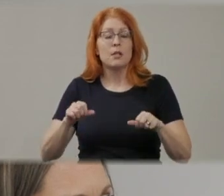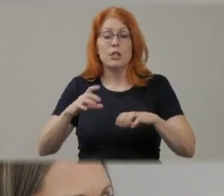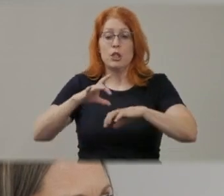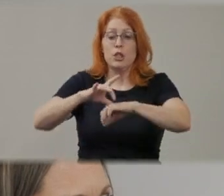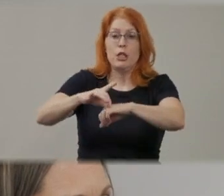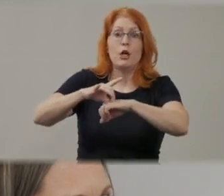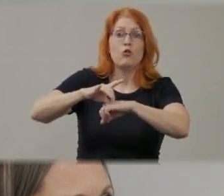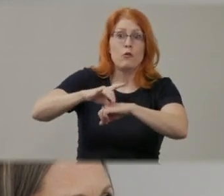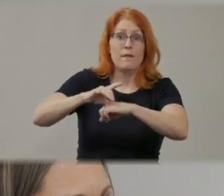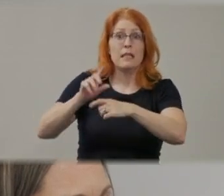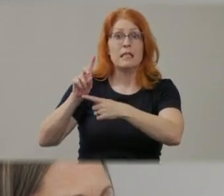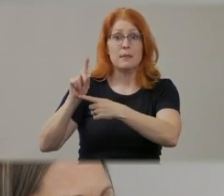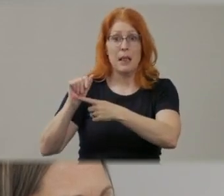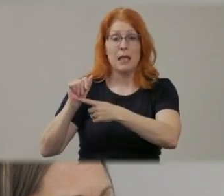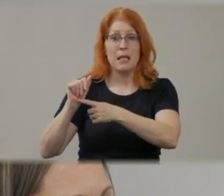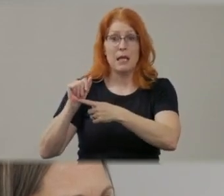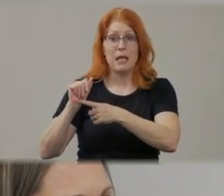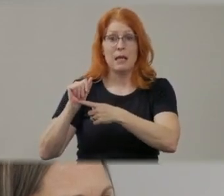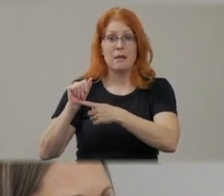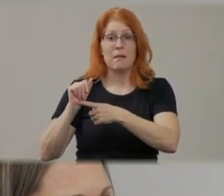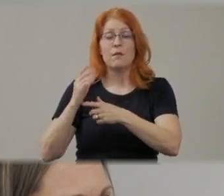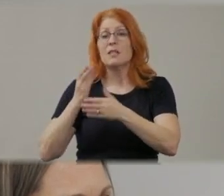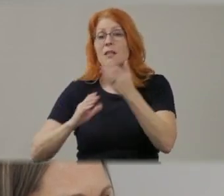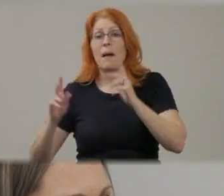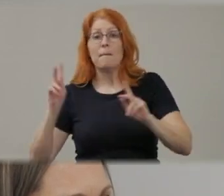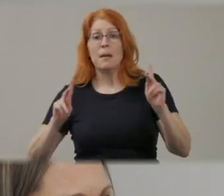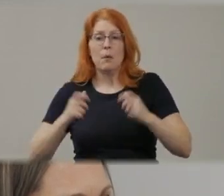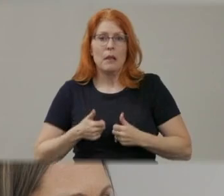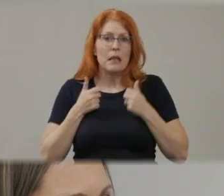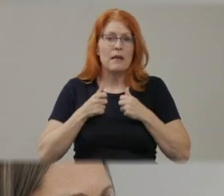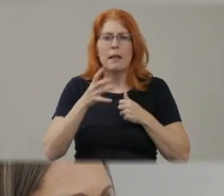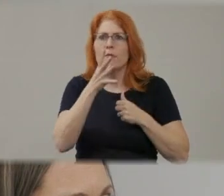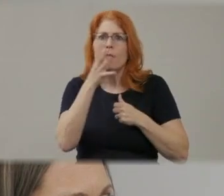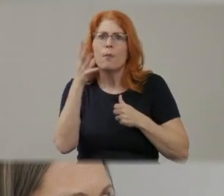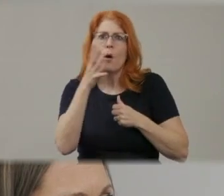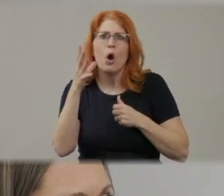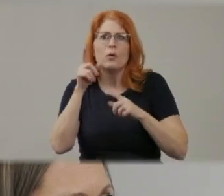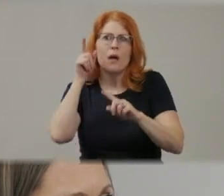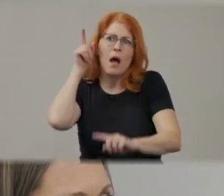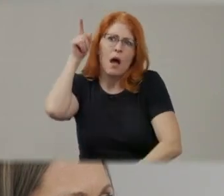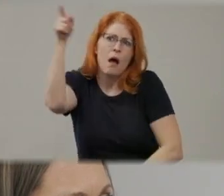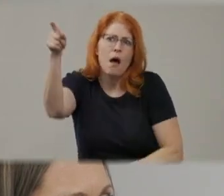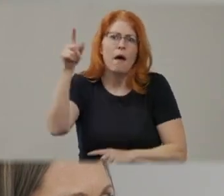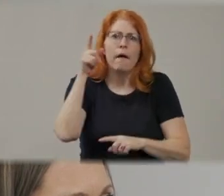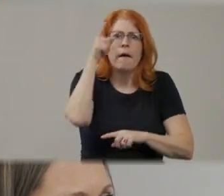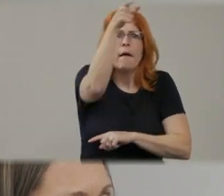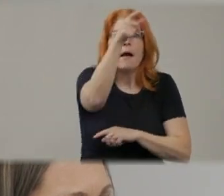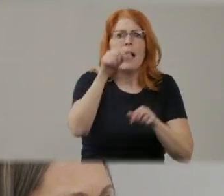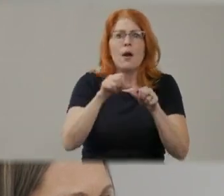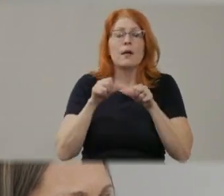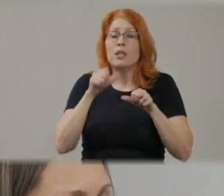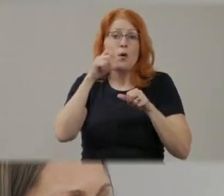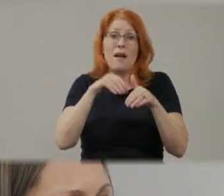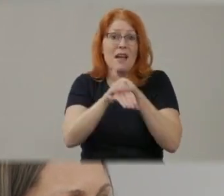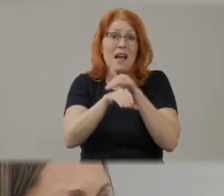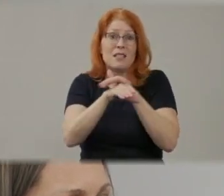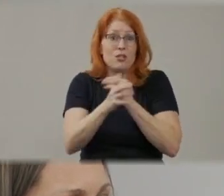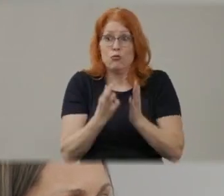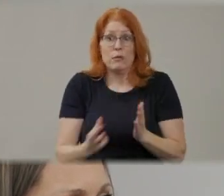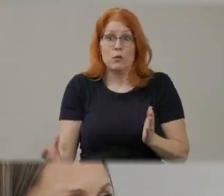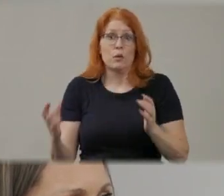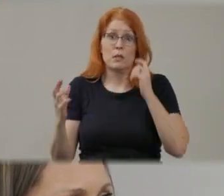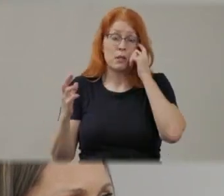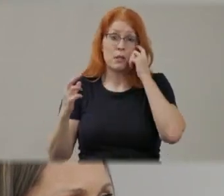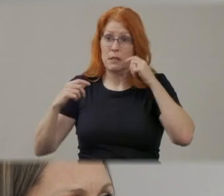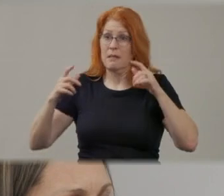geographic disability of some people that live in remote areas that may not have access to the resources that we have here